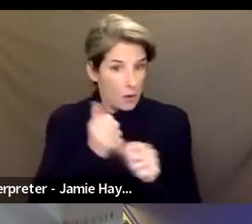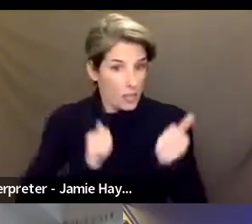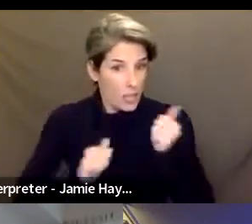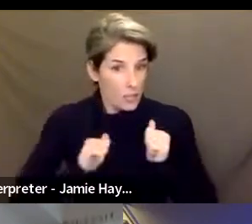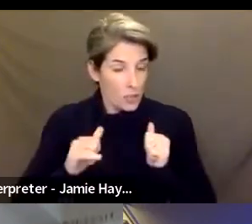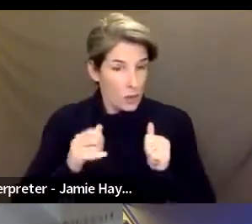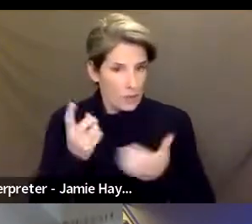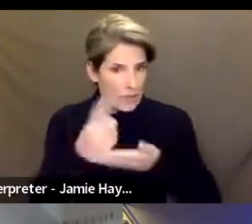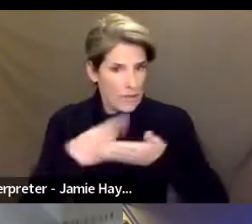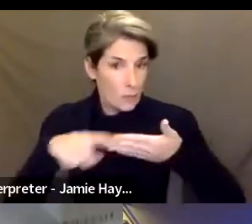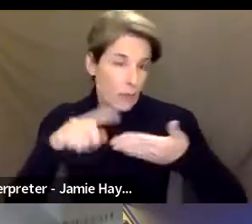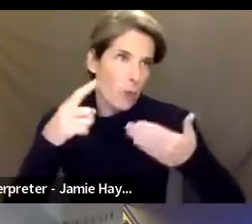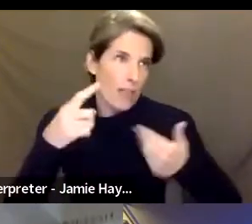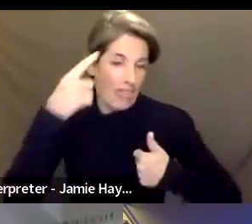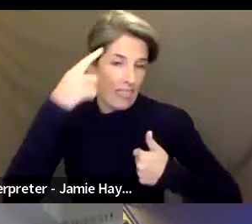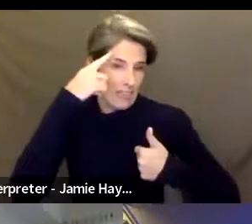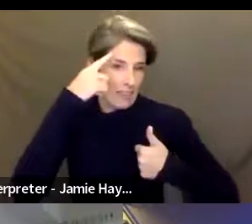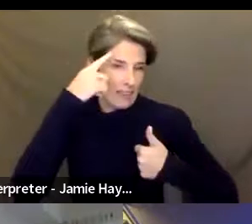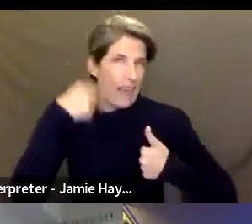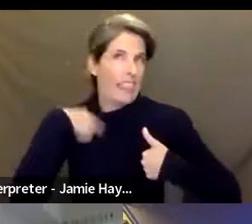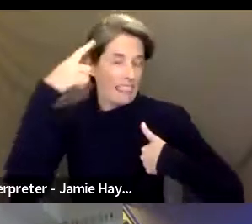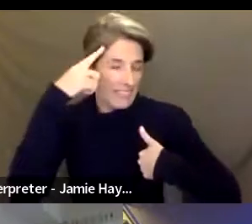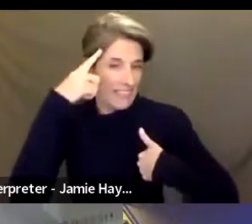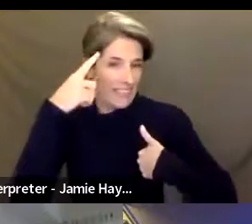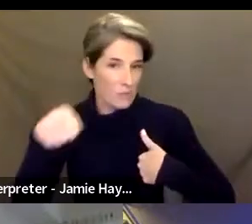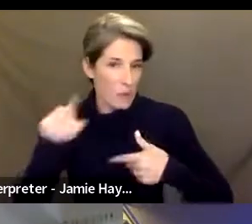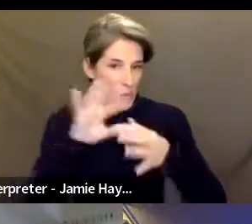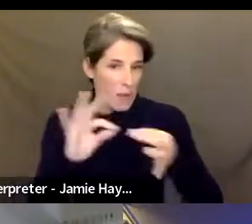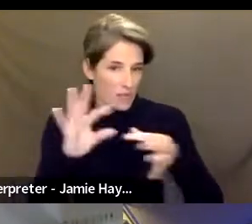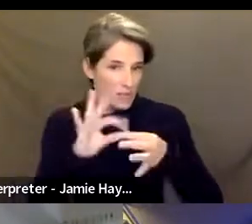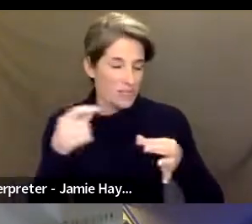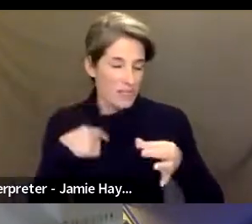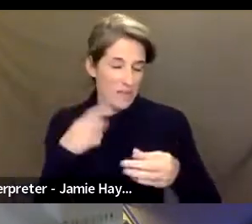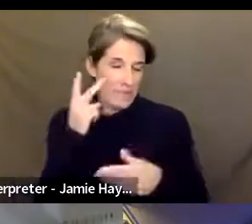I think I'm seeing that one.